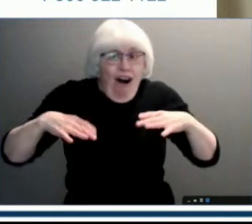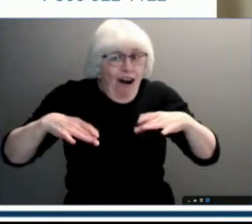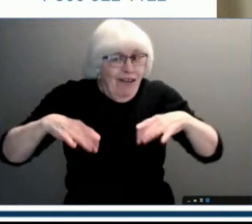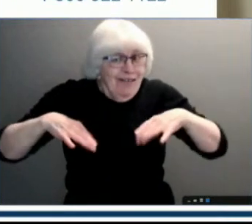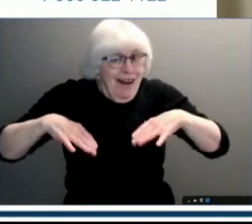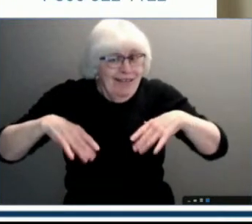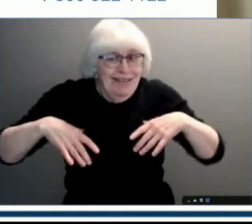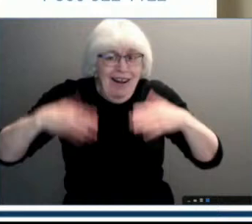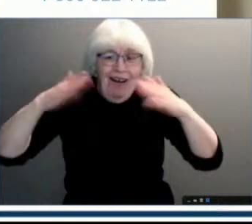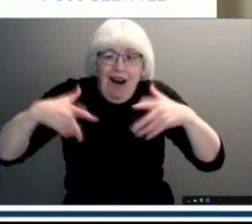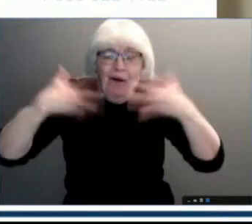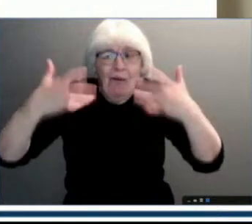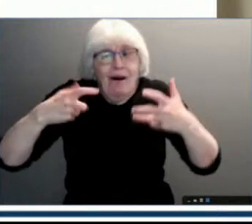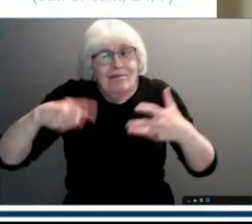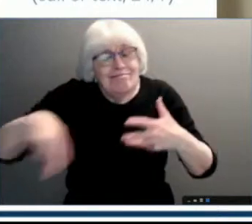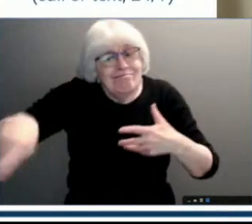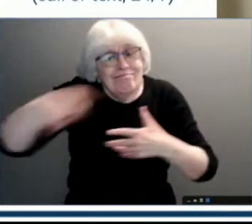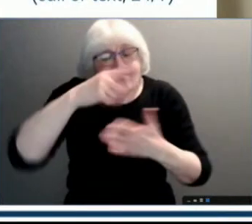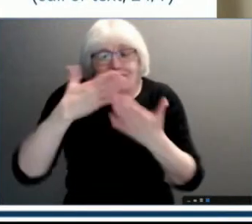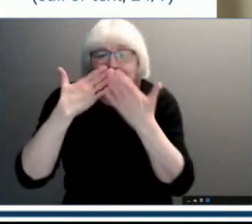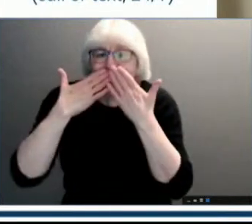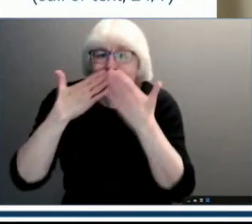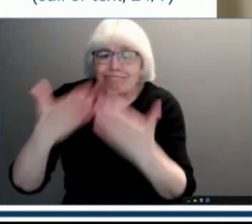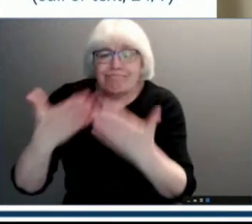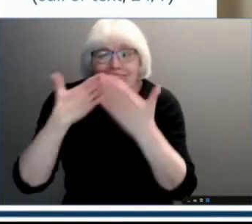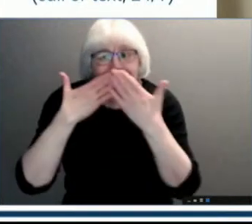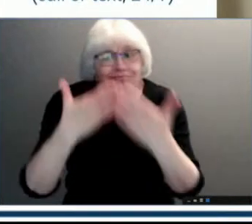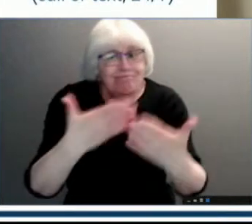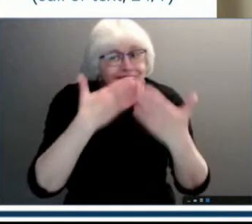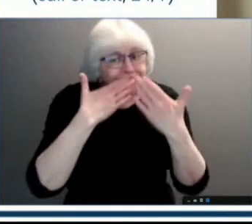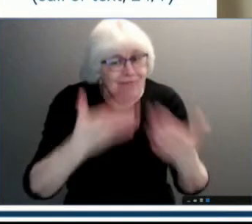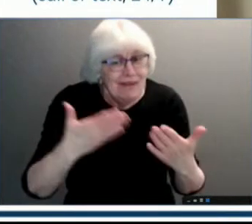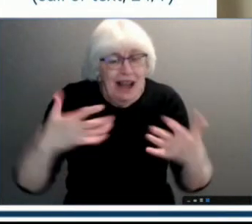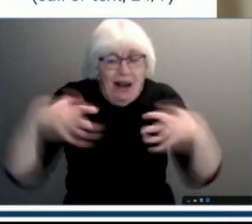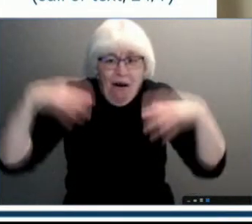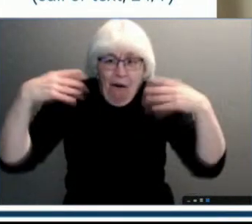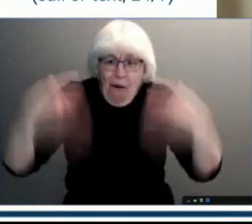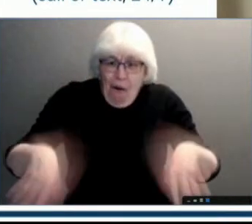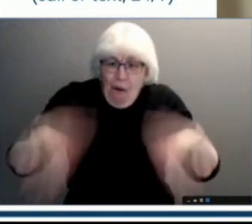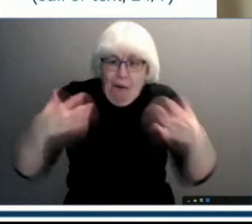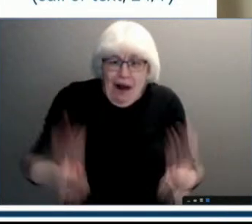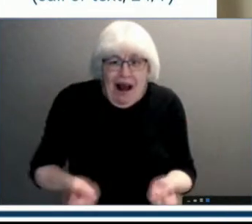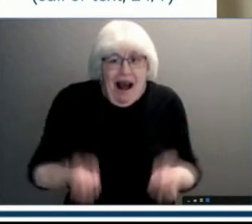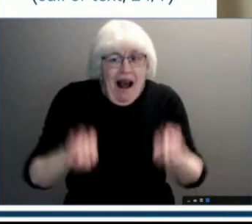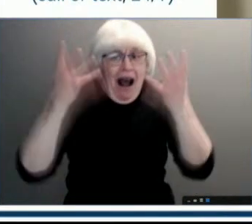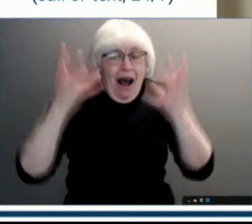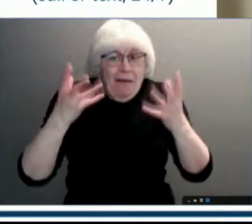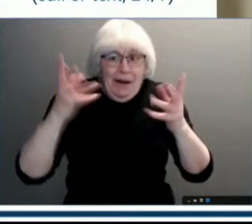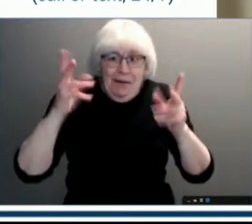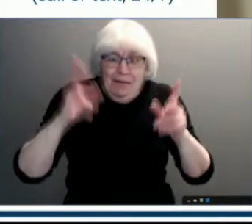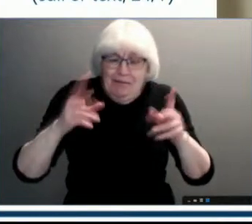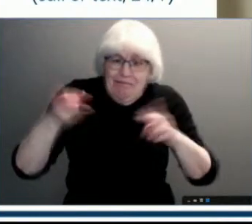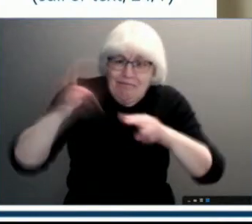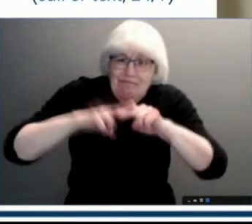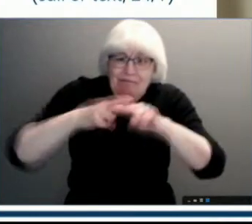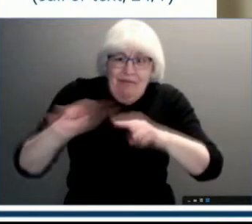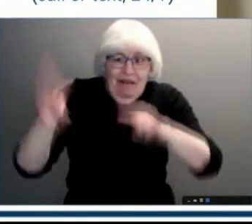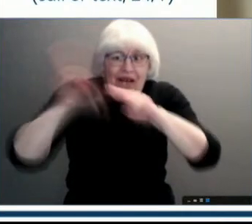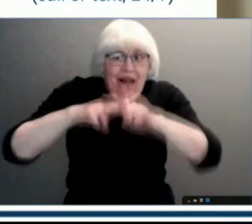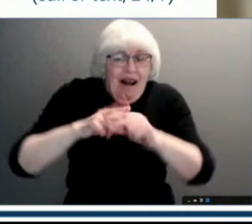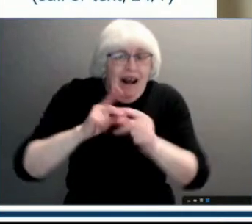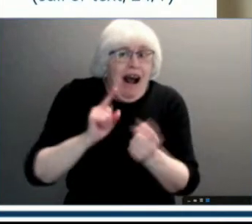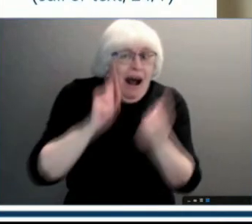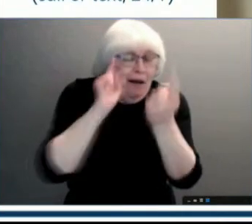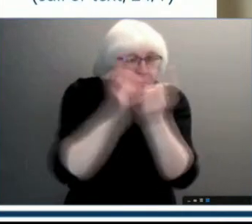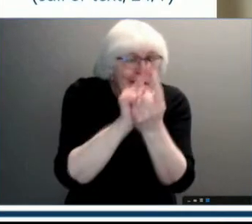them. When you think of the number of cases and add in their close contacts, tens of thousands of Nova Scotians